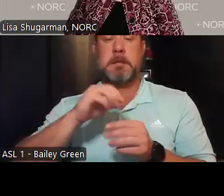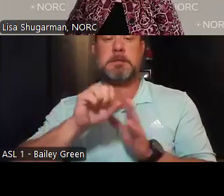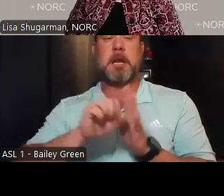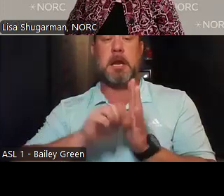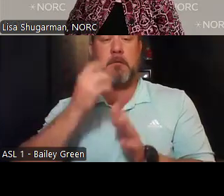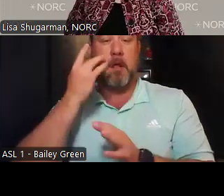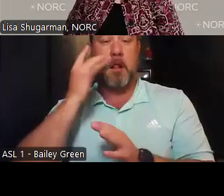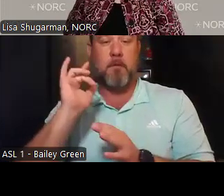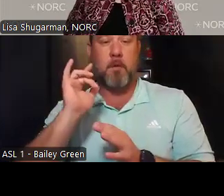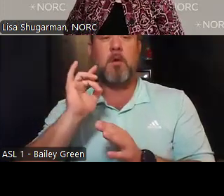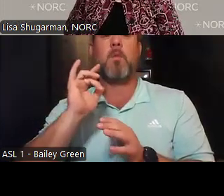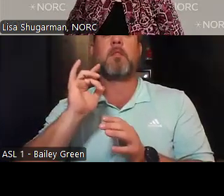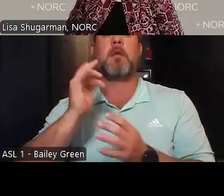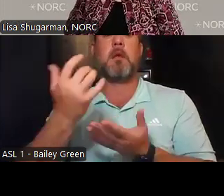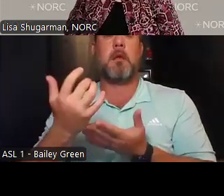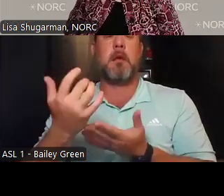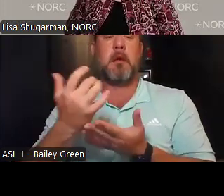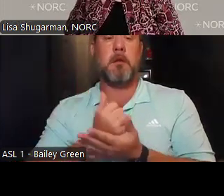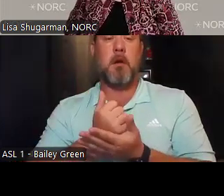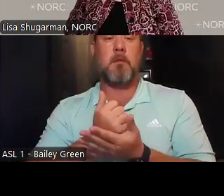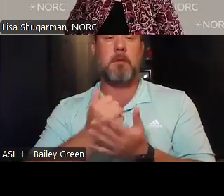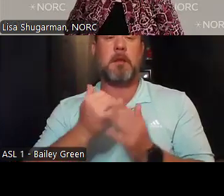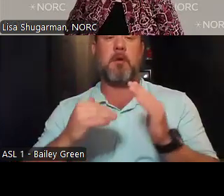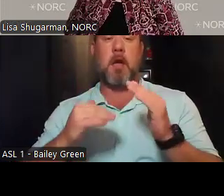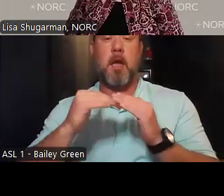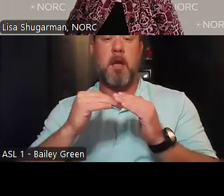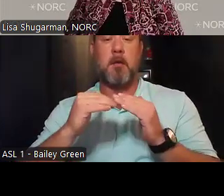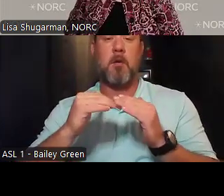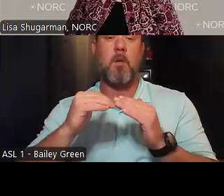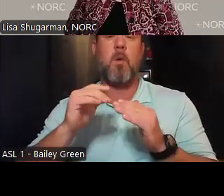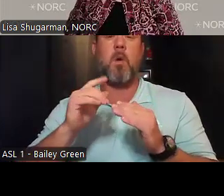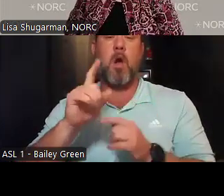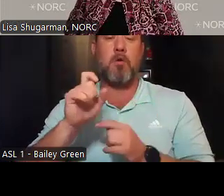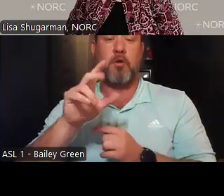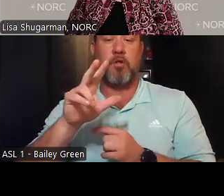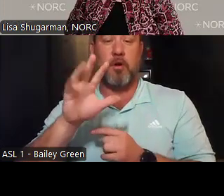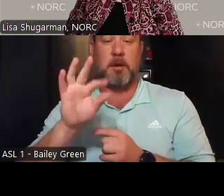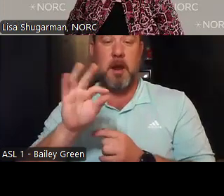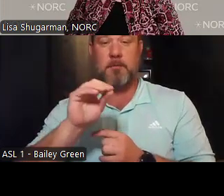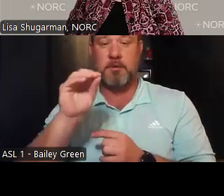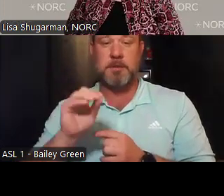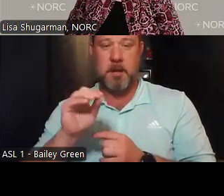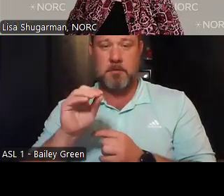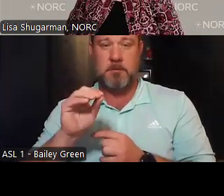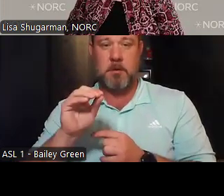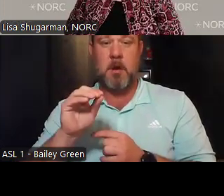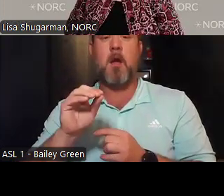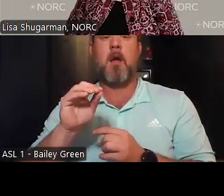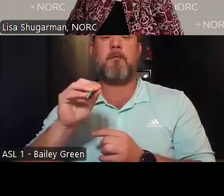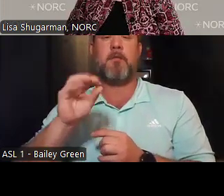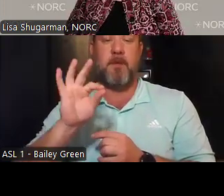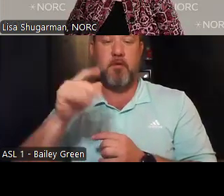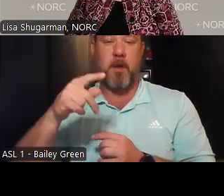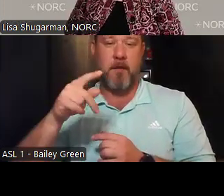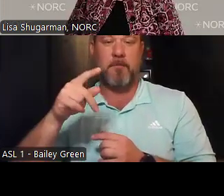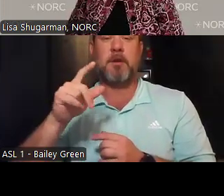a household income that is at or above 139% of the federal poverty level. This aligns with a